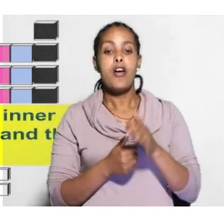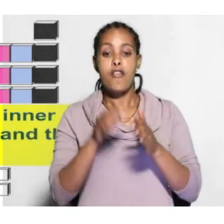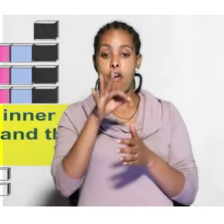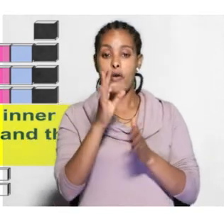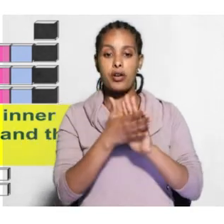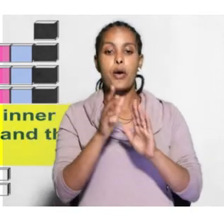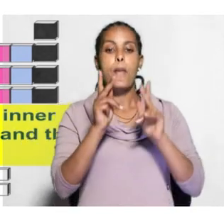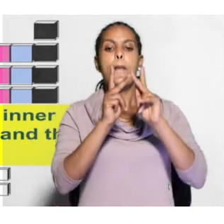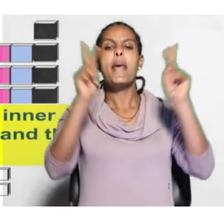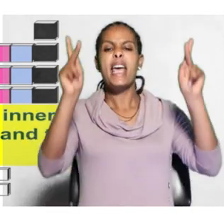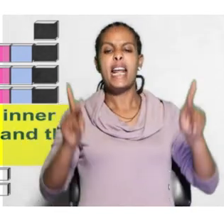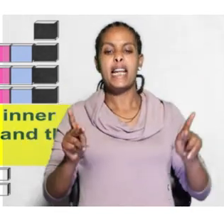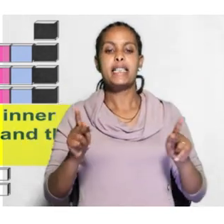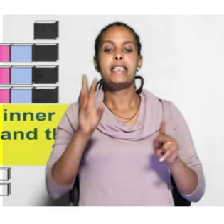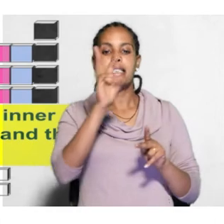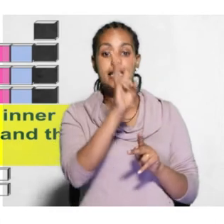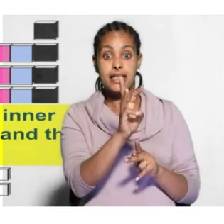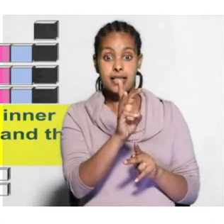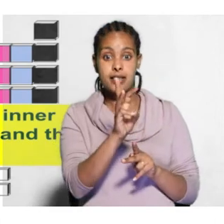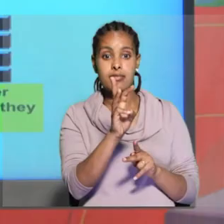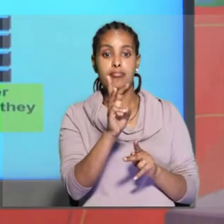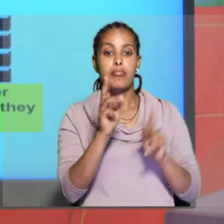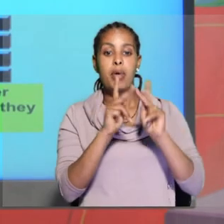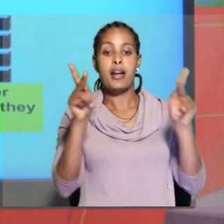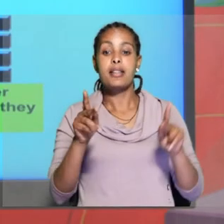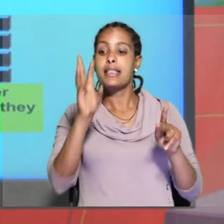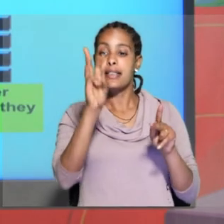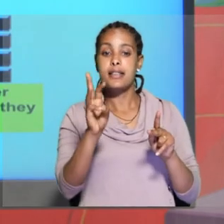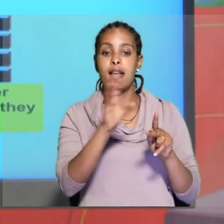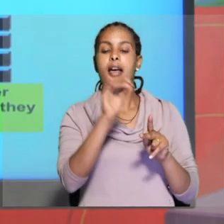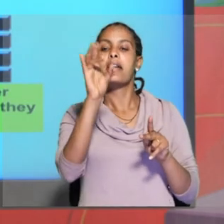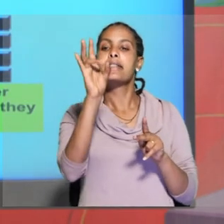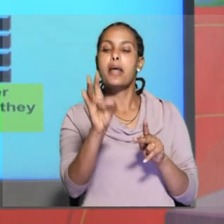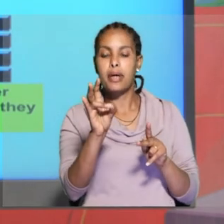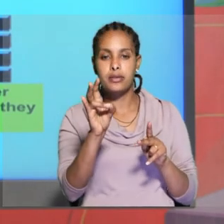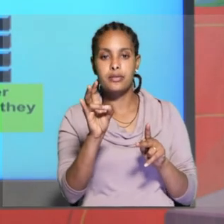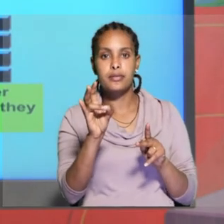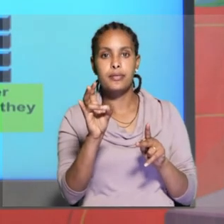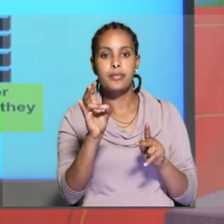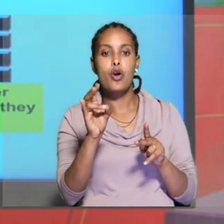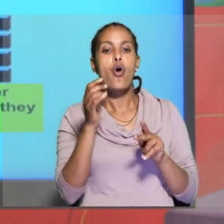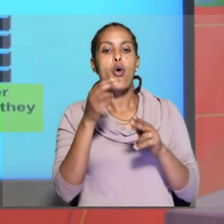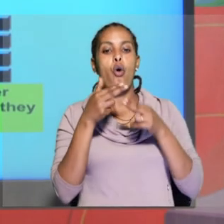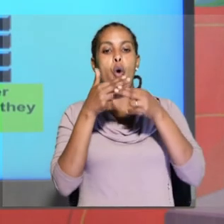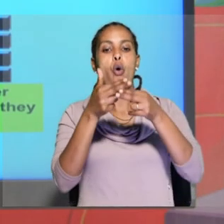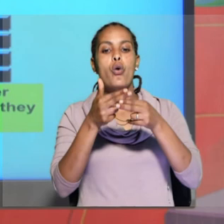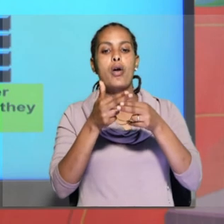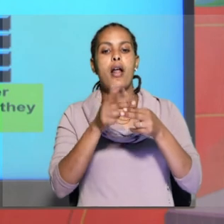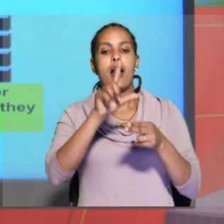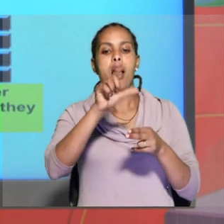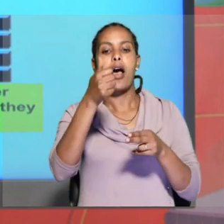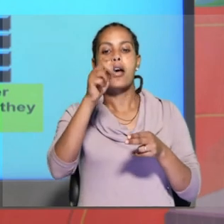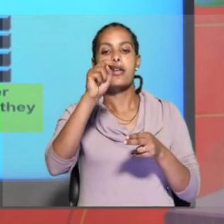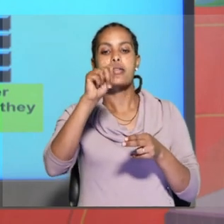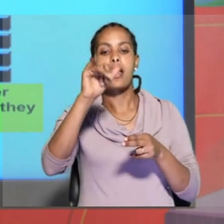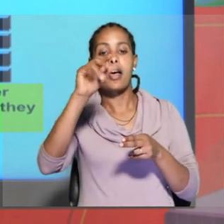found in period 6 and 7. Period 6 and 7. Called lanthanides